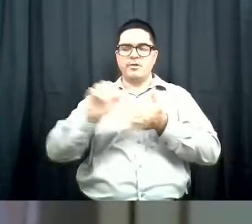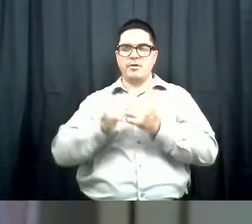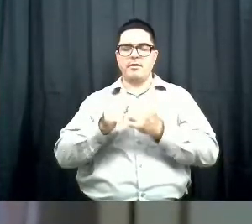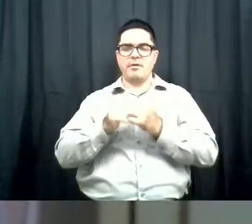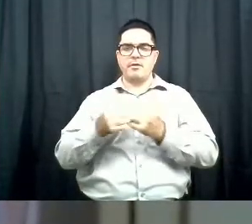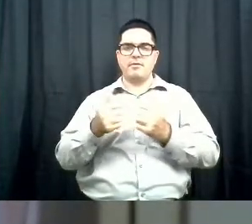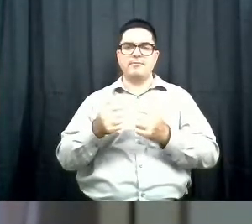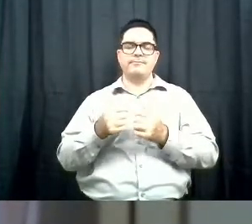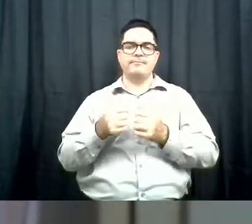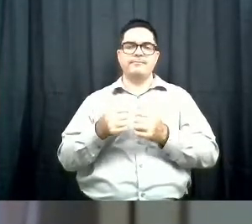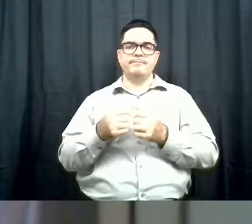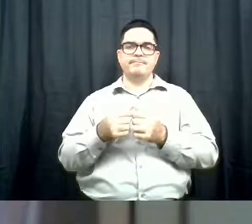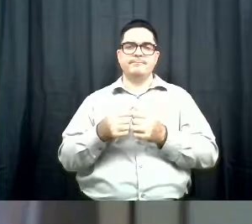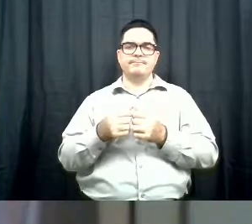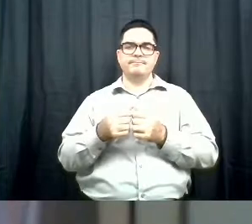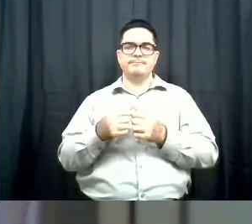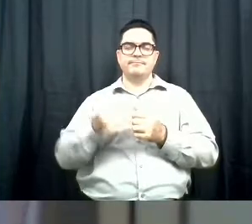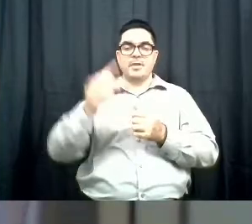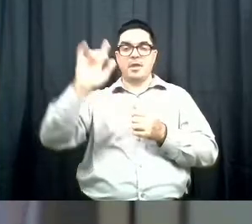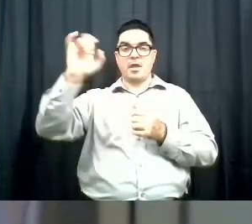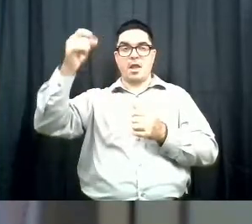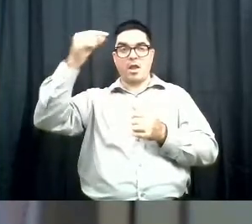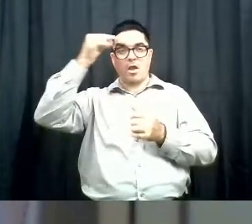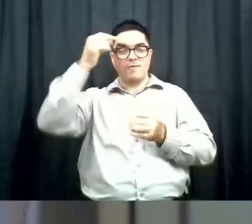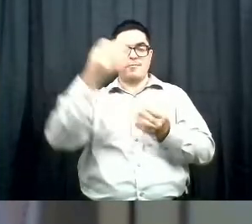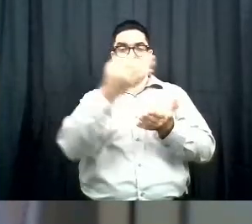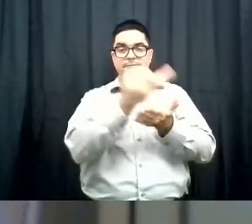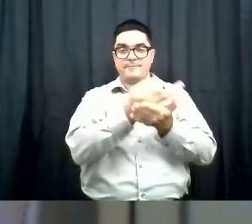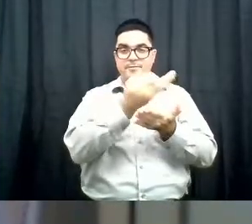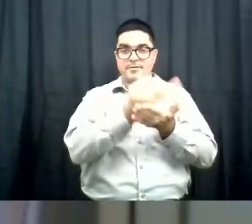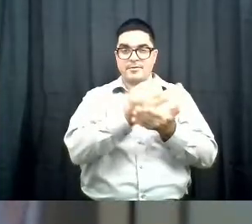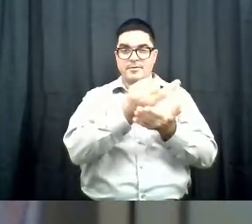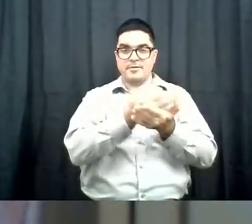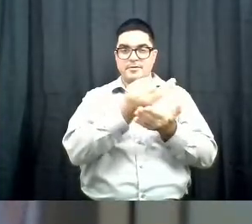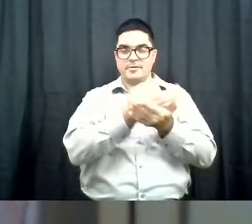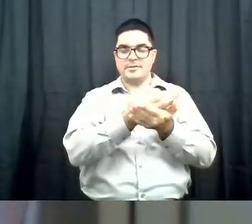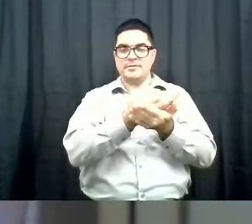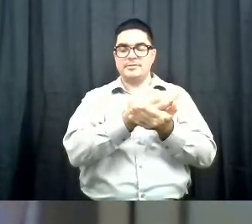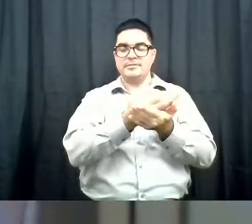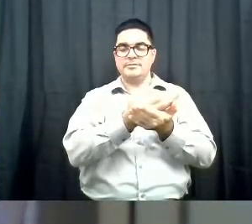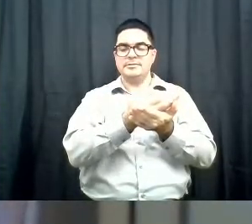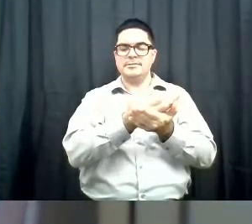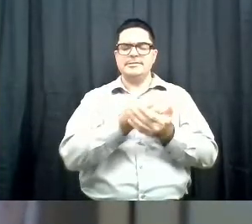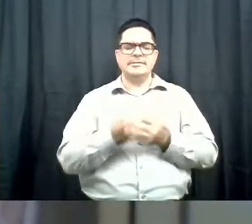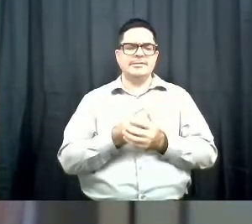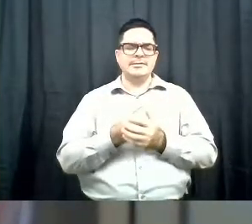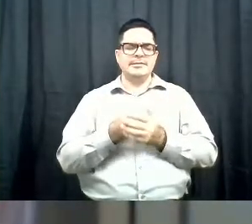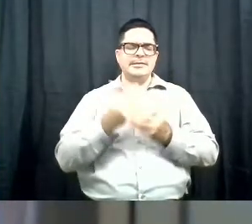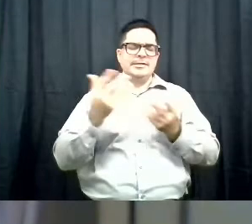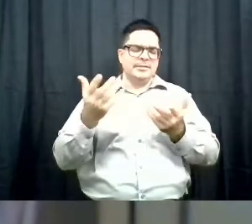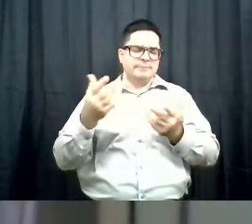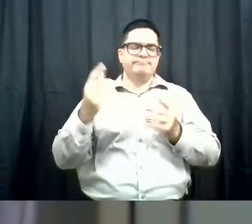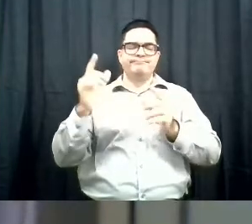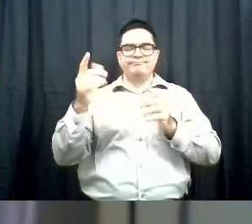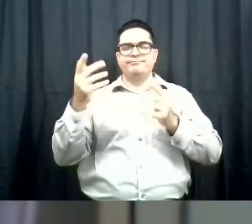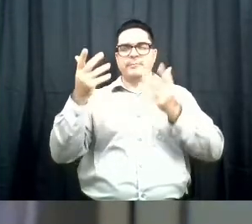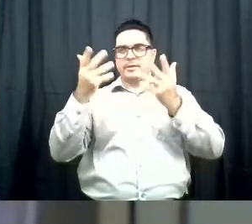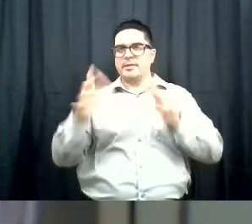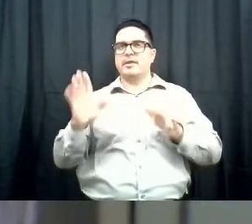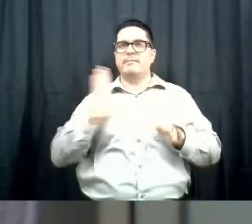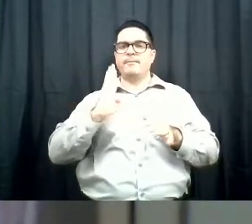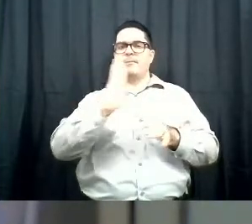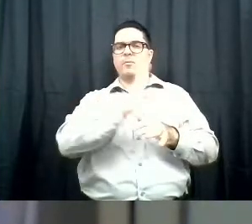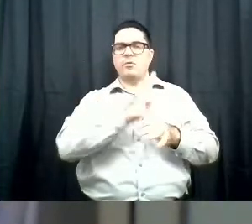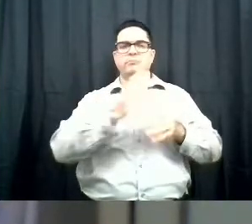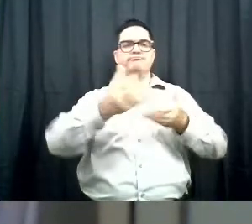the effect on overall government finances. And this is not something I think the board has talked about this quite a bit in past